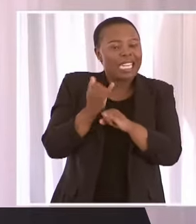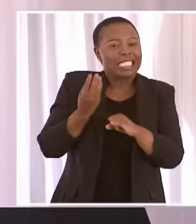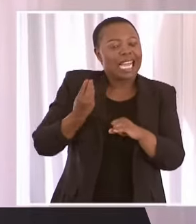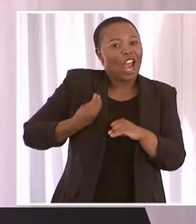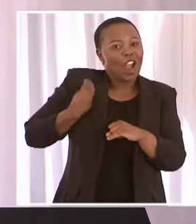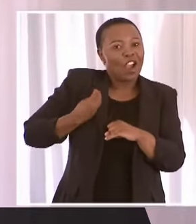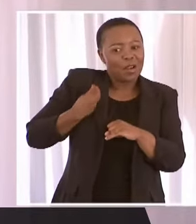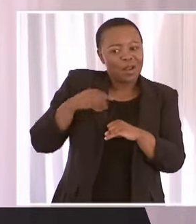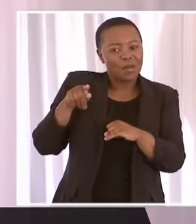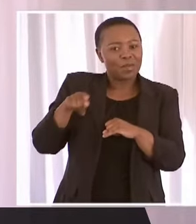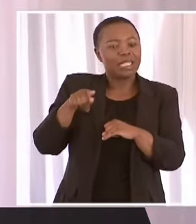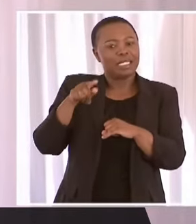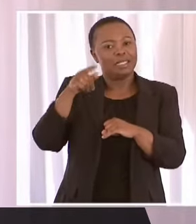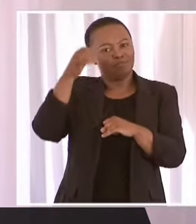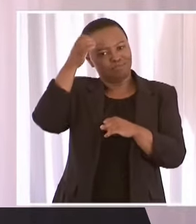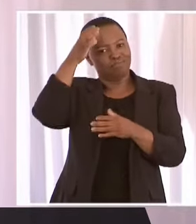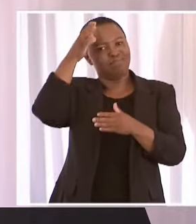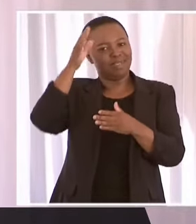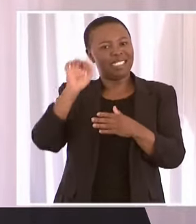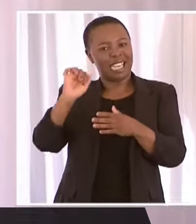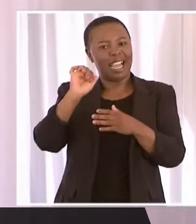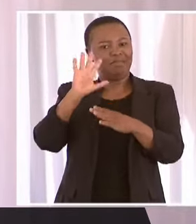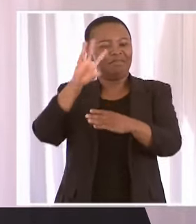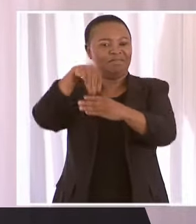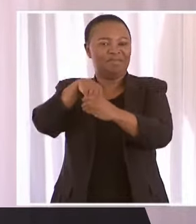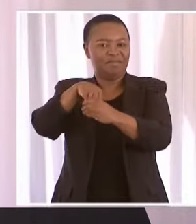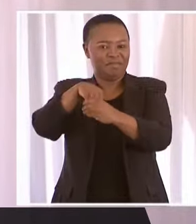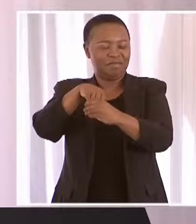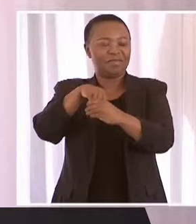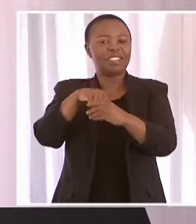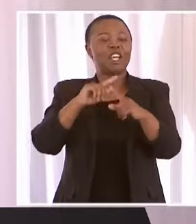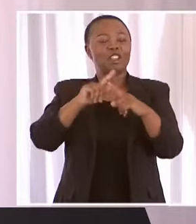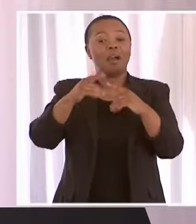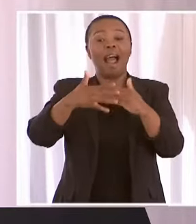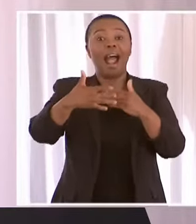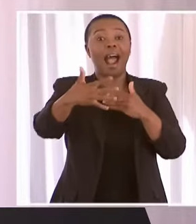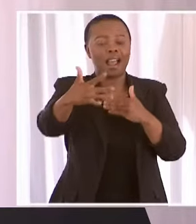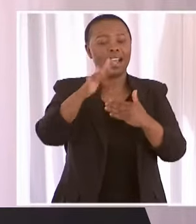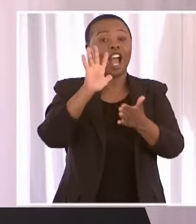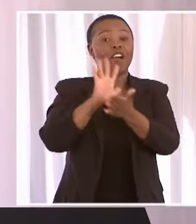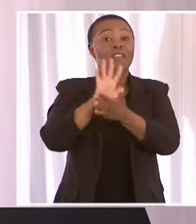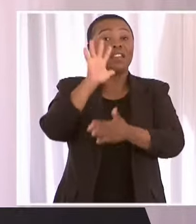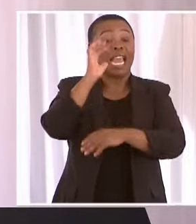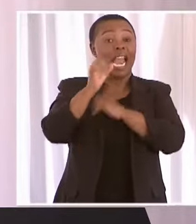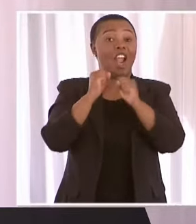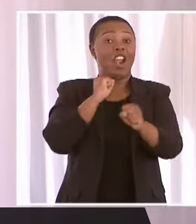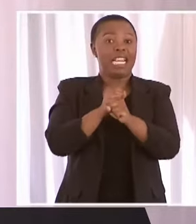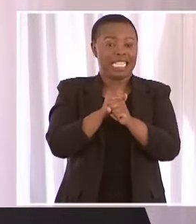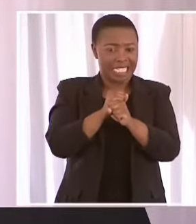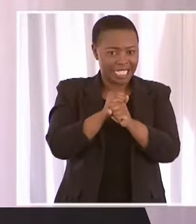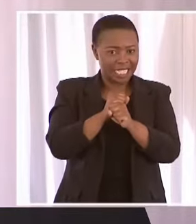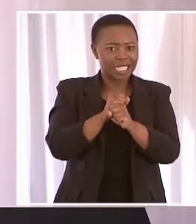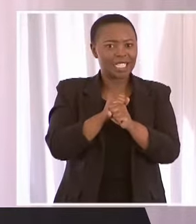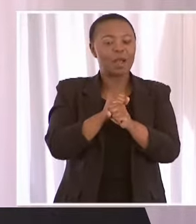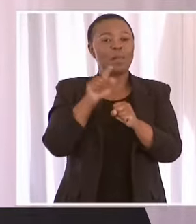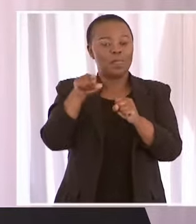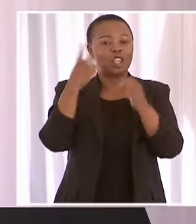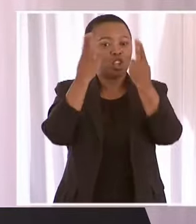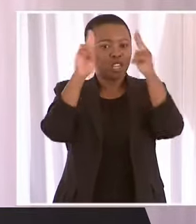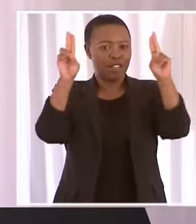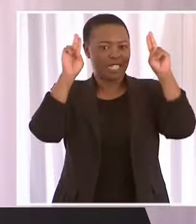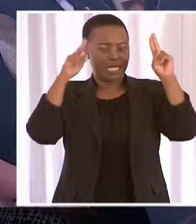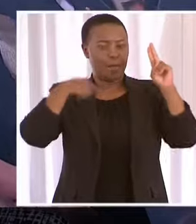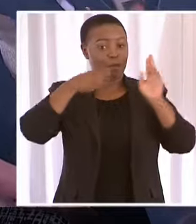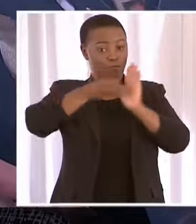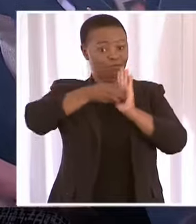the deployment of his tactical nous. Fast forward about 15 years, and I got a call when I was down at Sussex University, where I was a